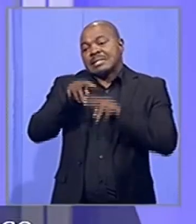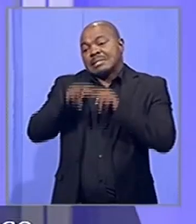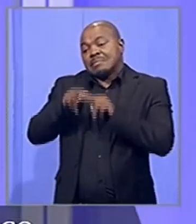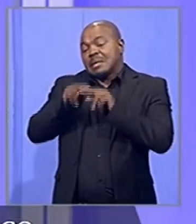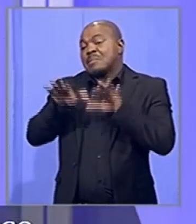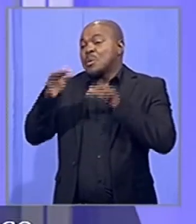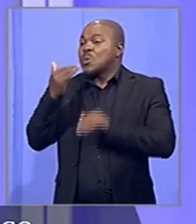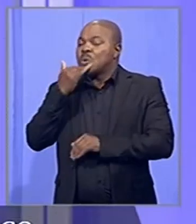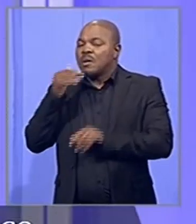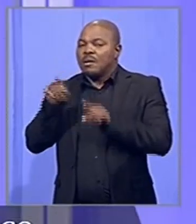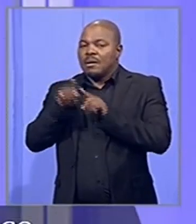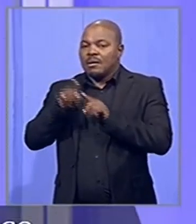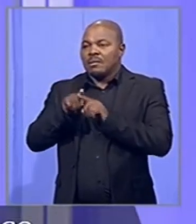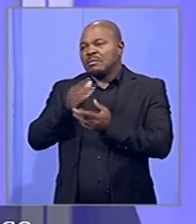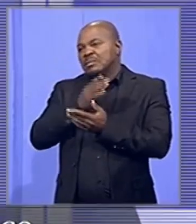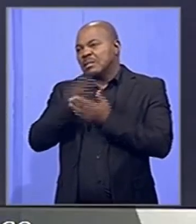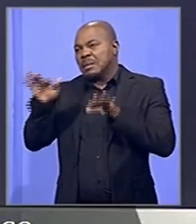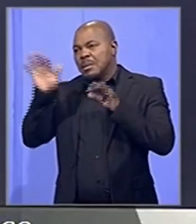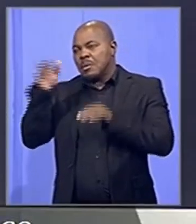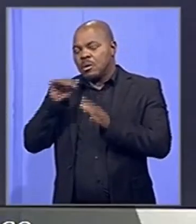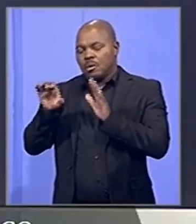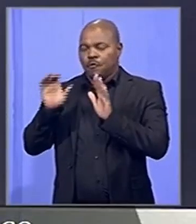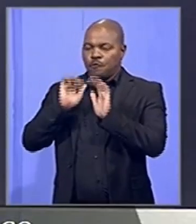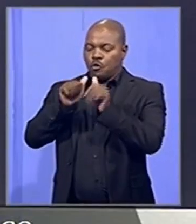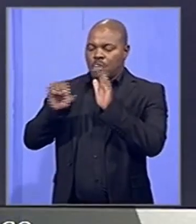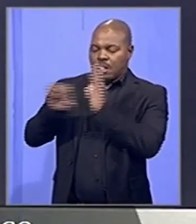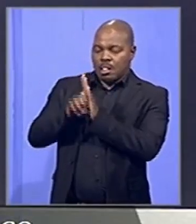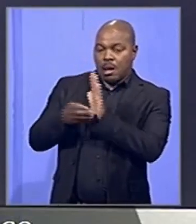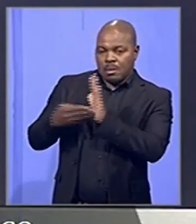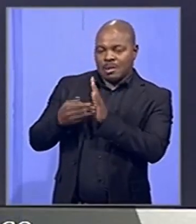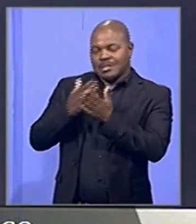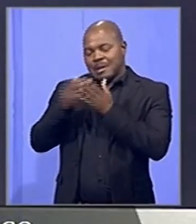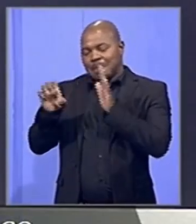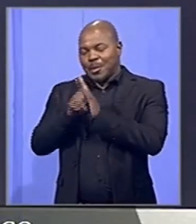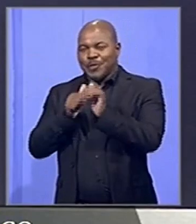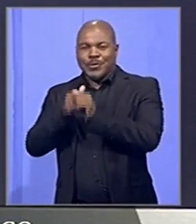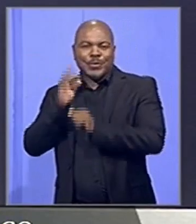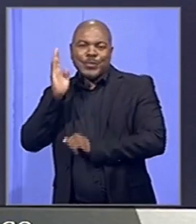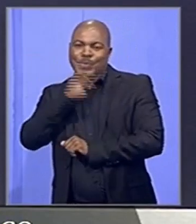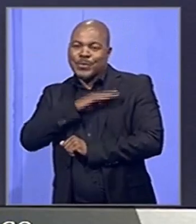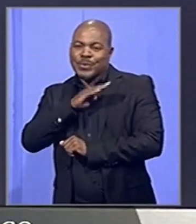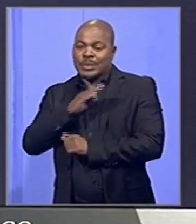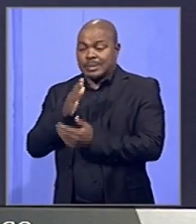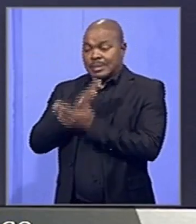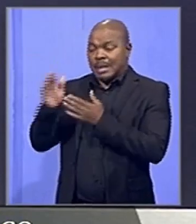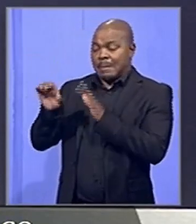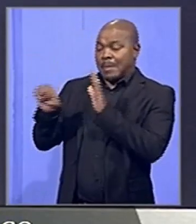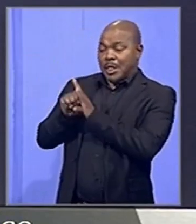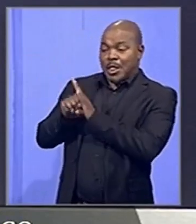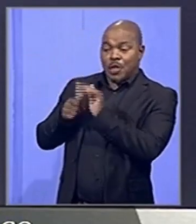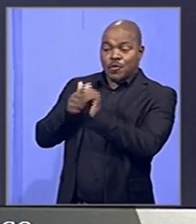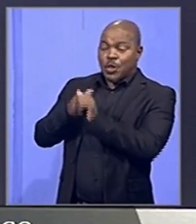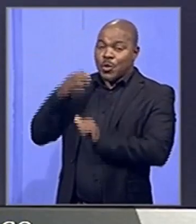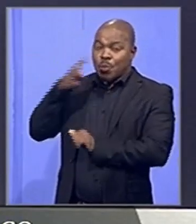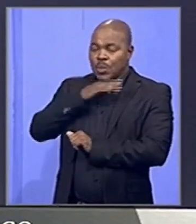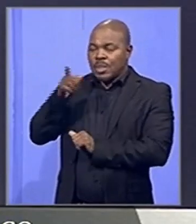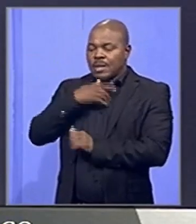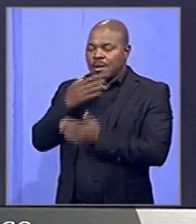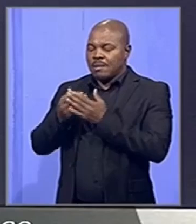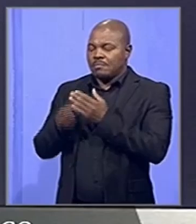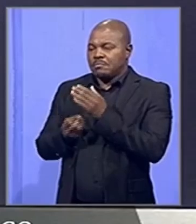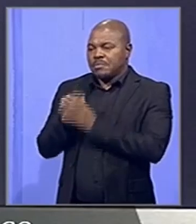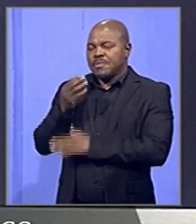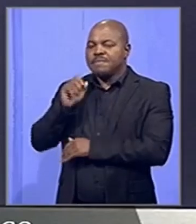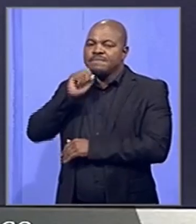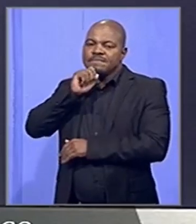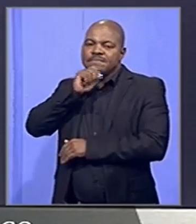ba jwang ka sekgowa ba rona le batho ba ethical le batho ba leng unethical. So batho ba leng unethical ba kgona ho etsa di fake video